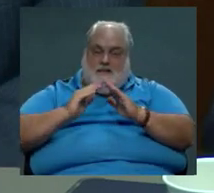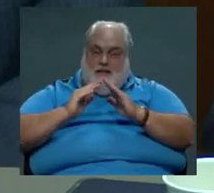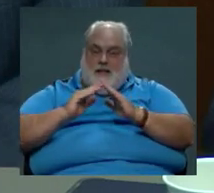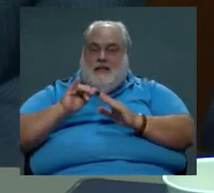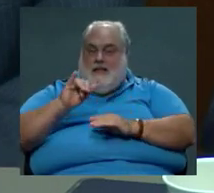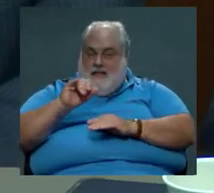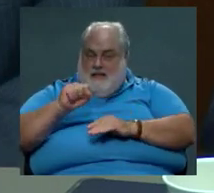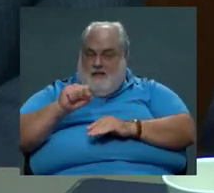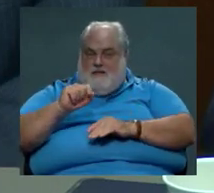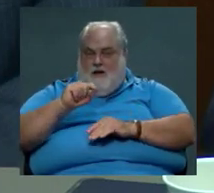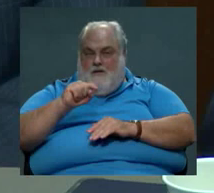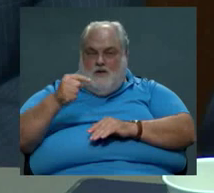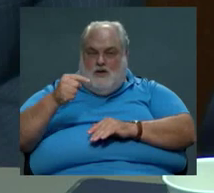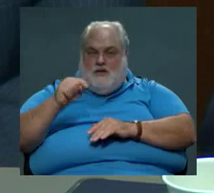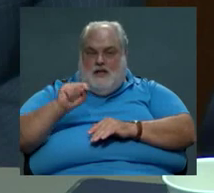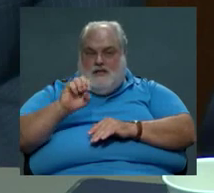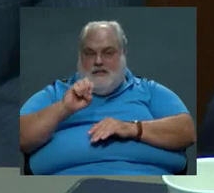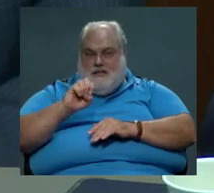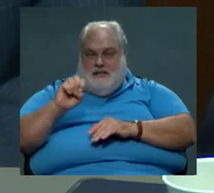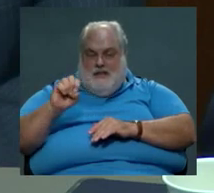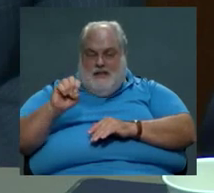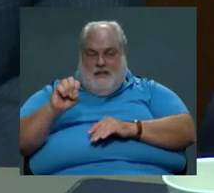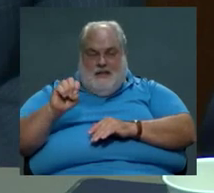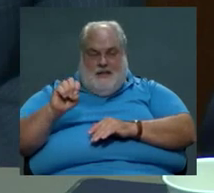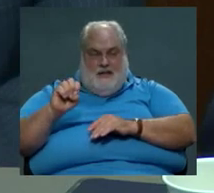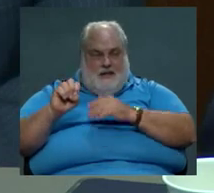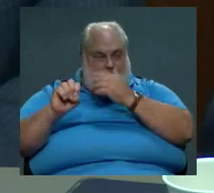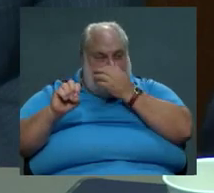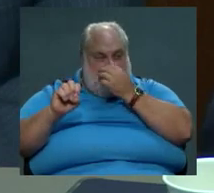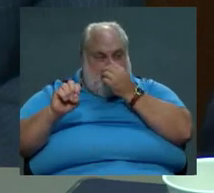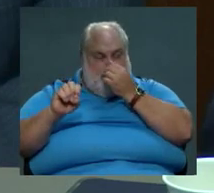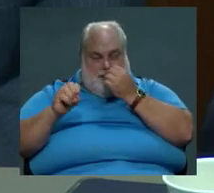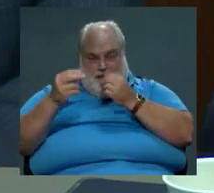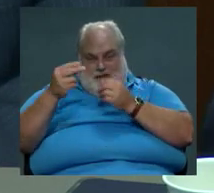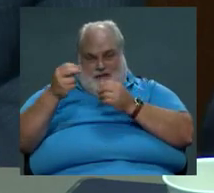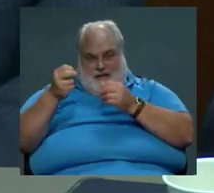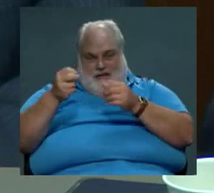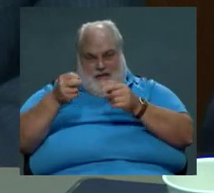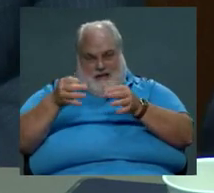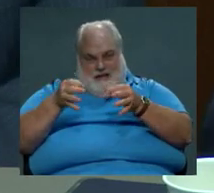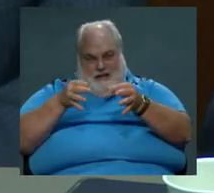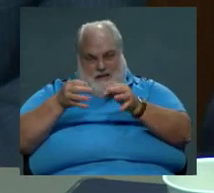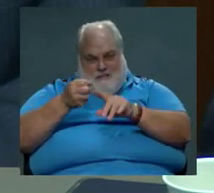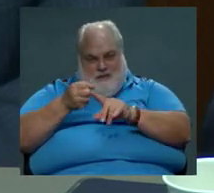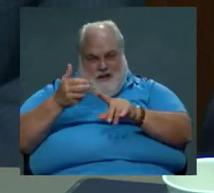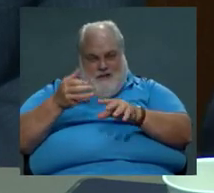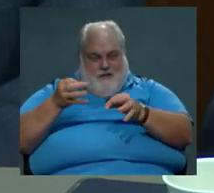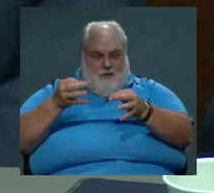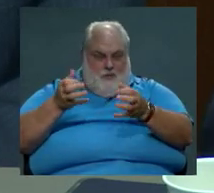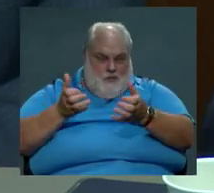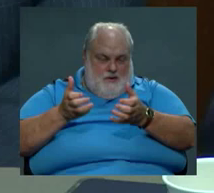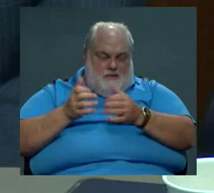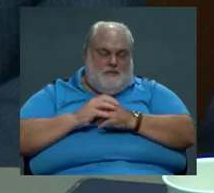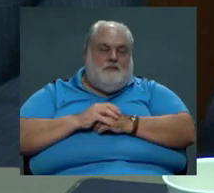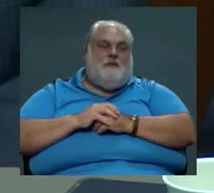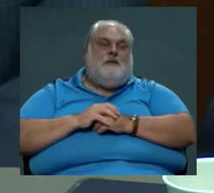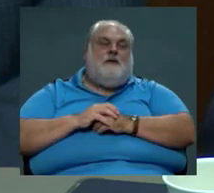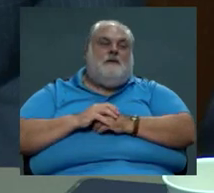Tee. And if he can explain that if he would like to, but